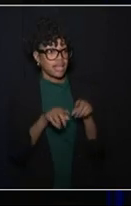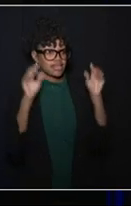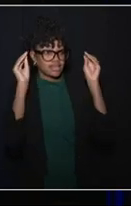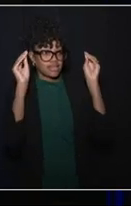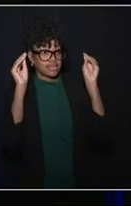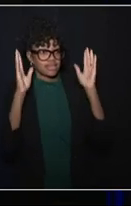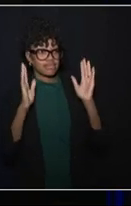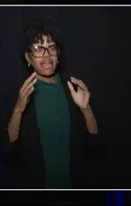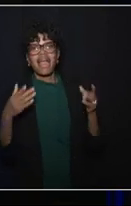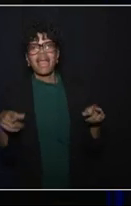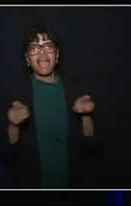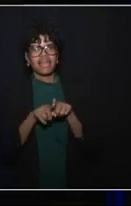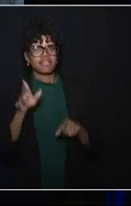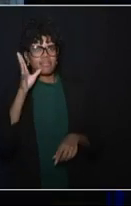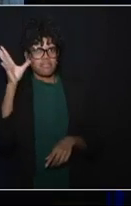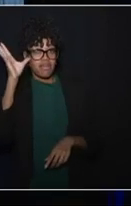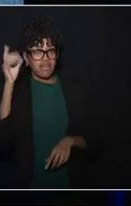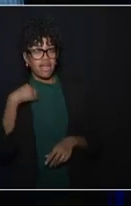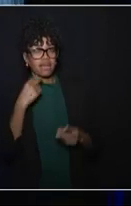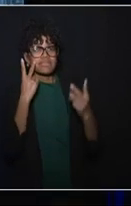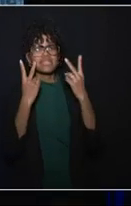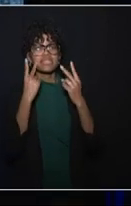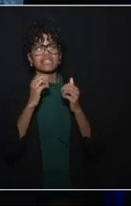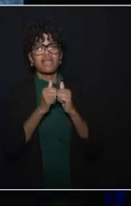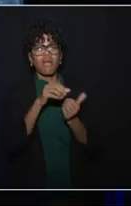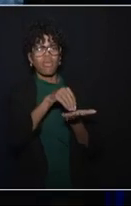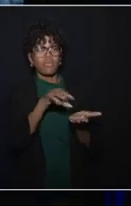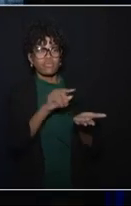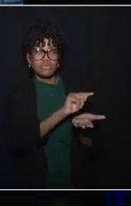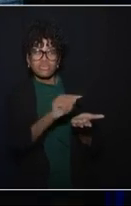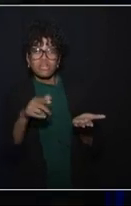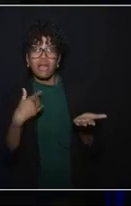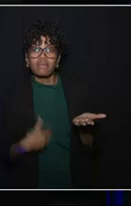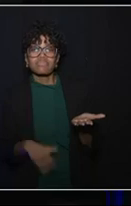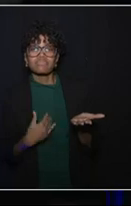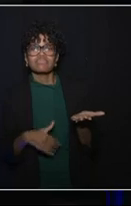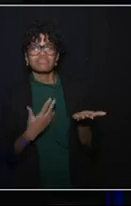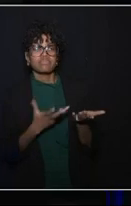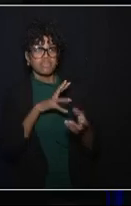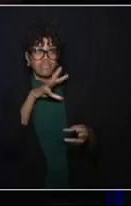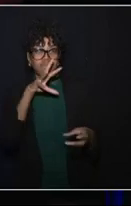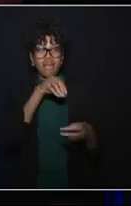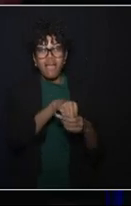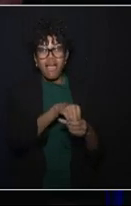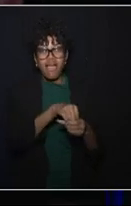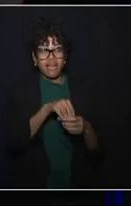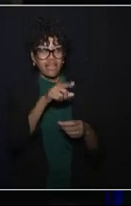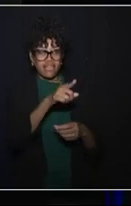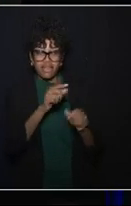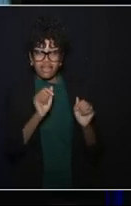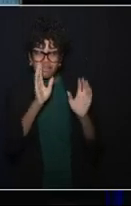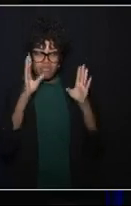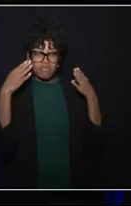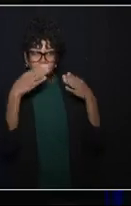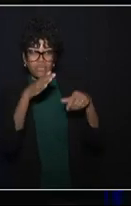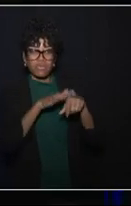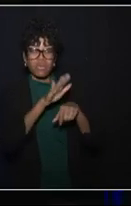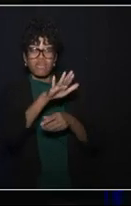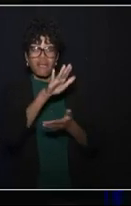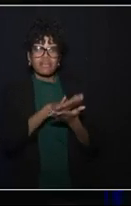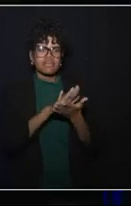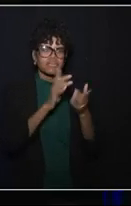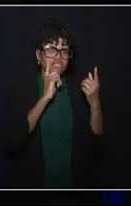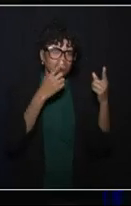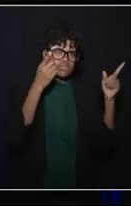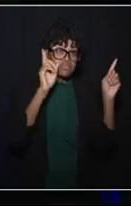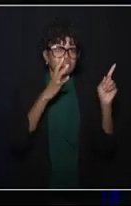they have developed a plan to focus on academic achievement and improvements in students across the board. All of those things seem